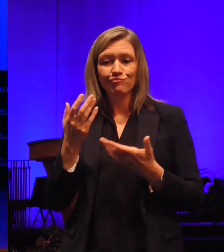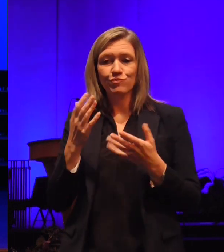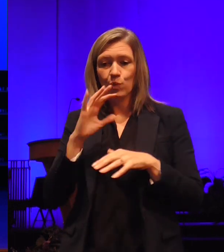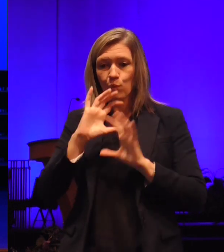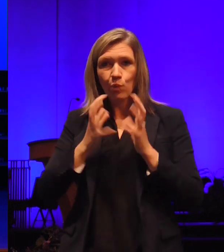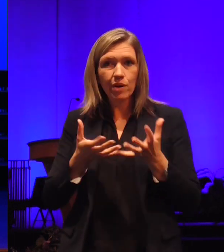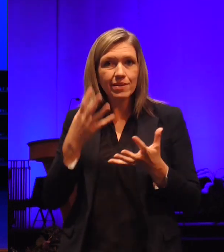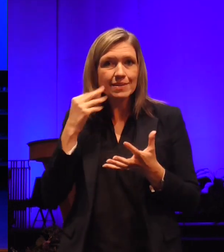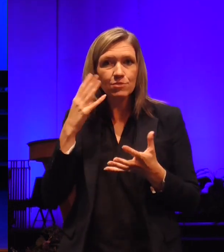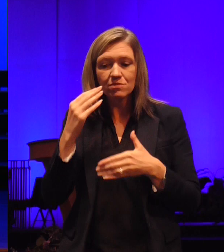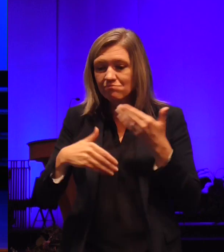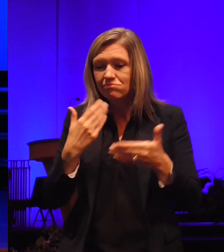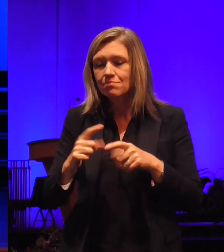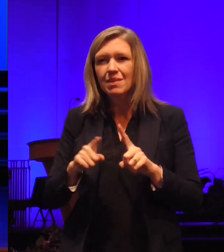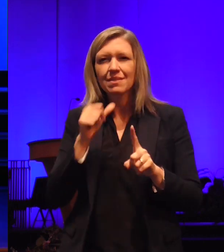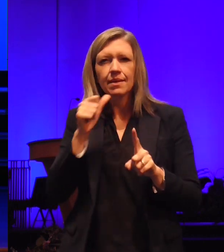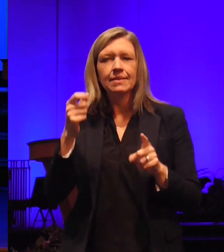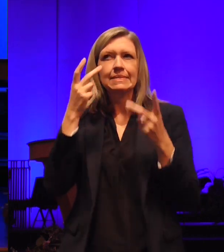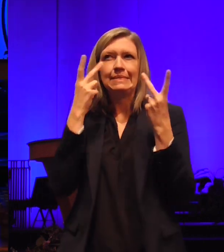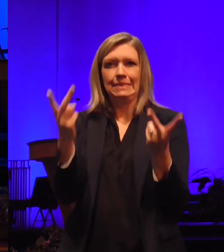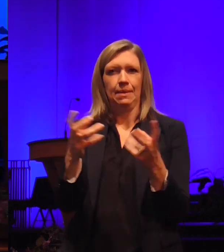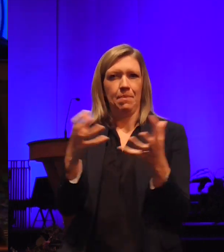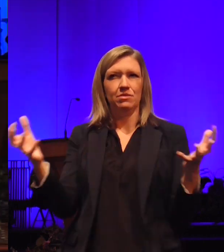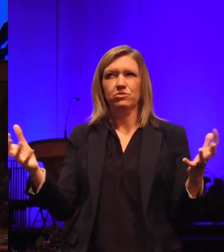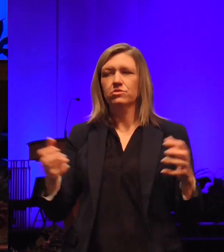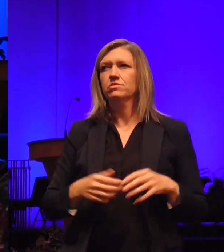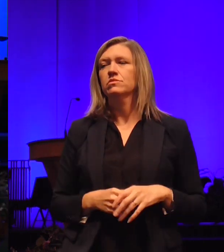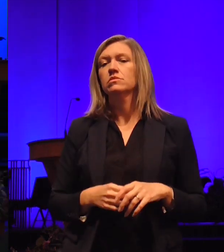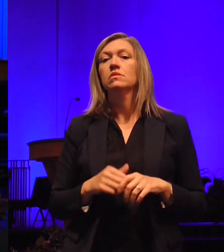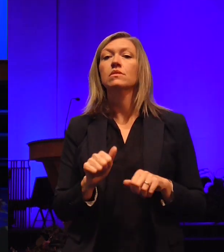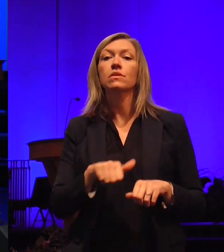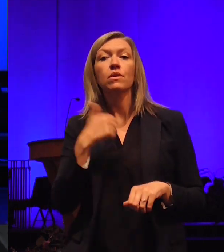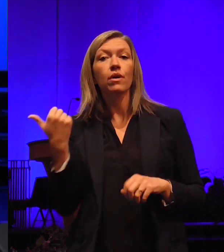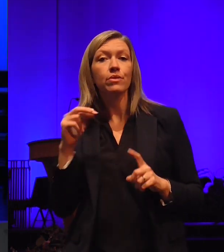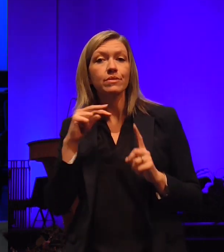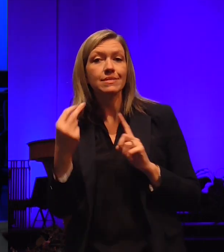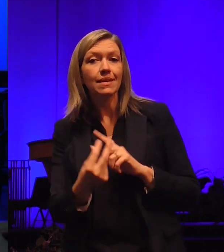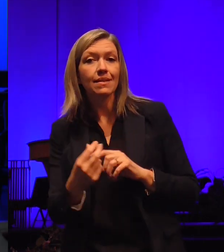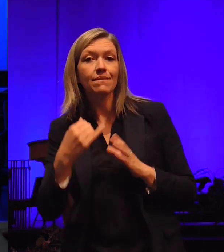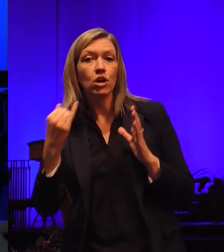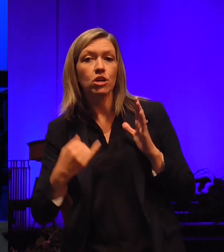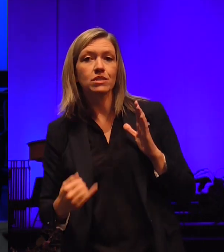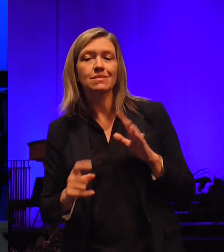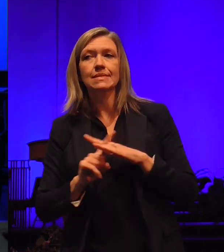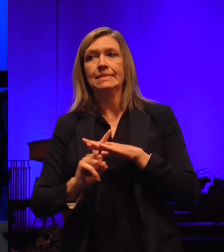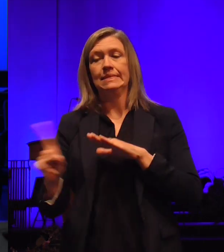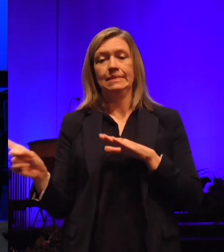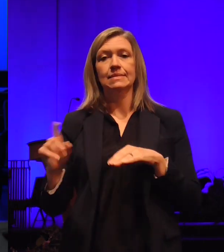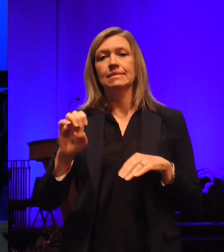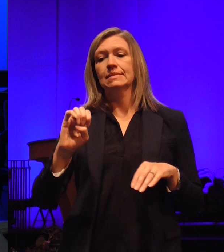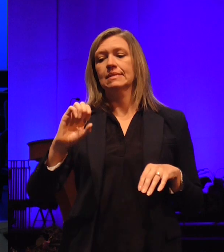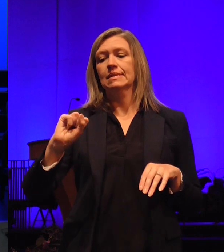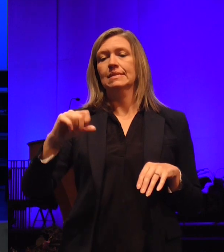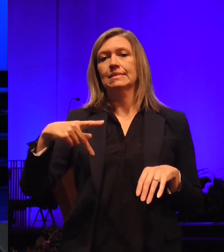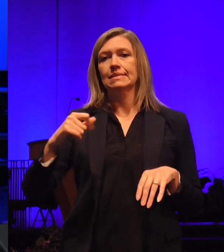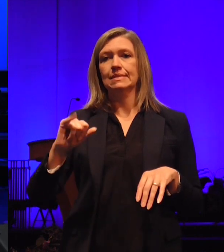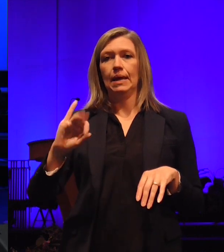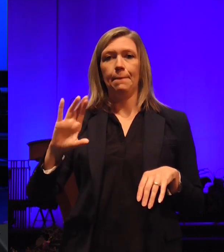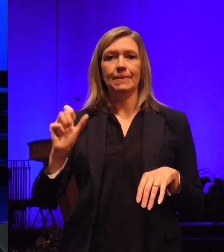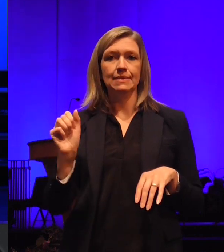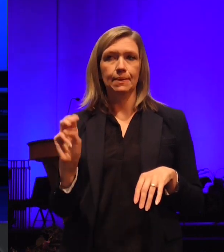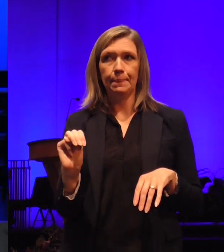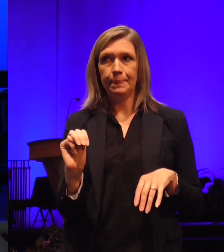seeing much of anything." Now, the shadow side of art is escapism. Don't use art